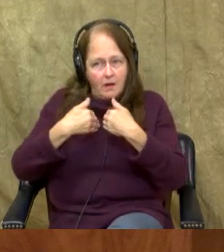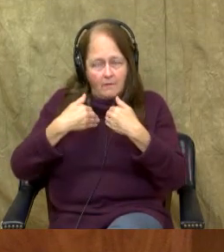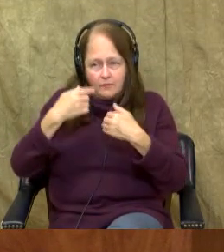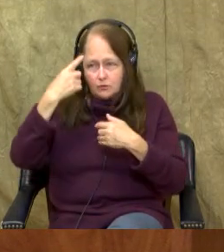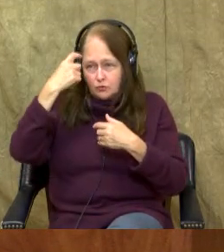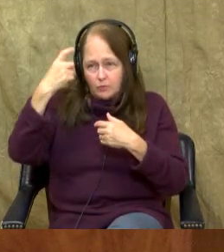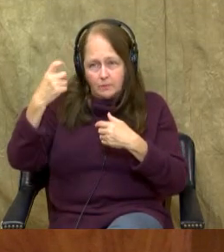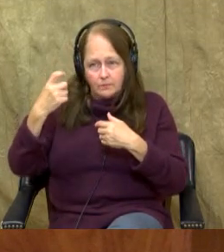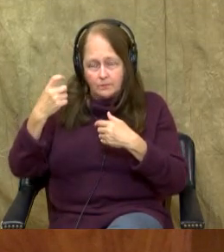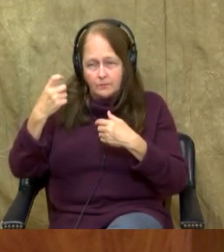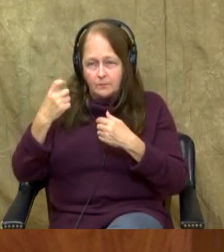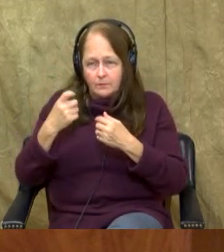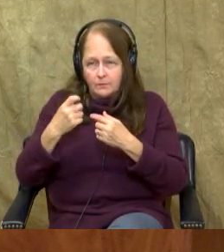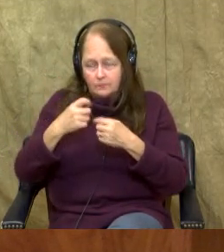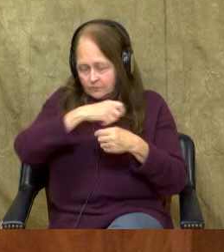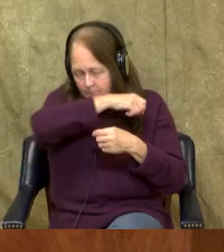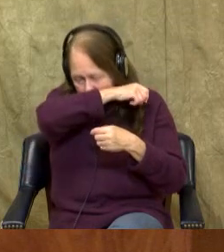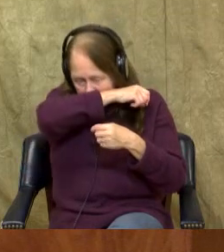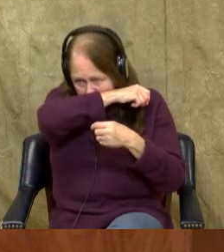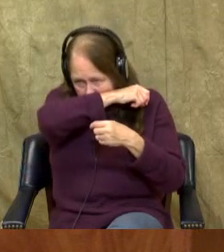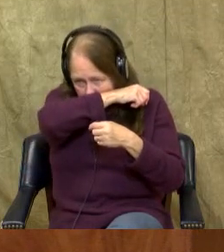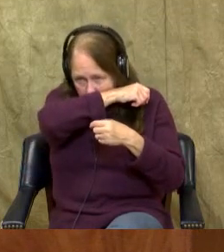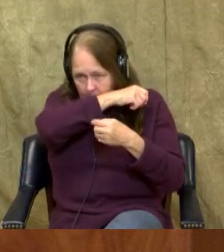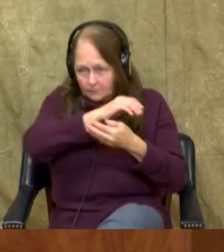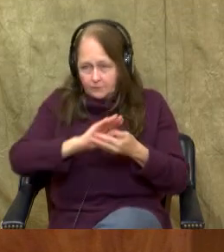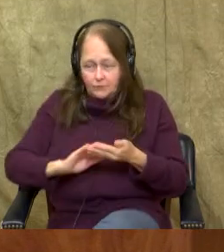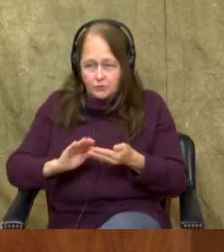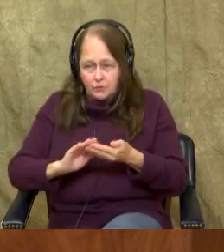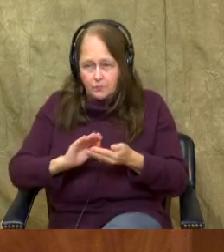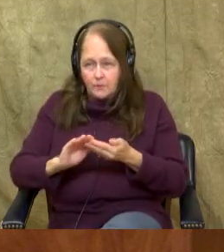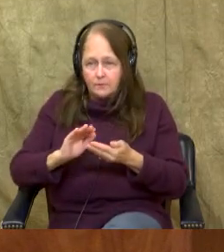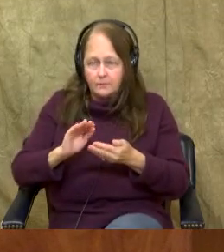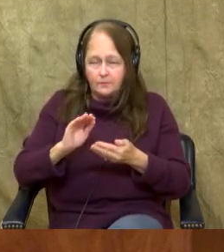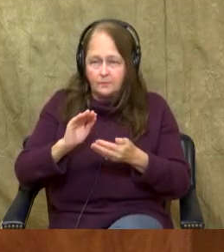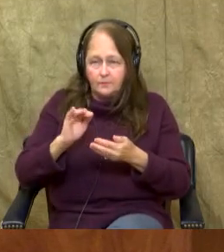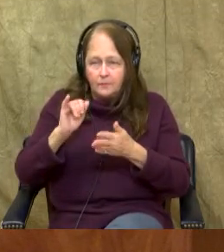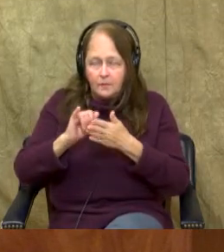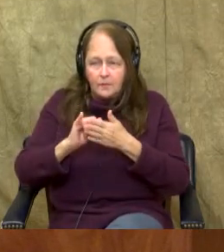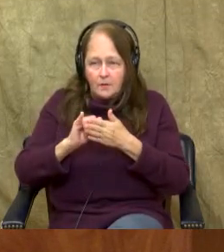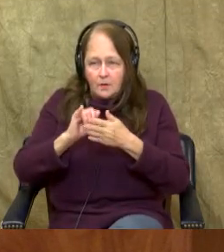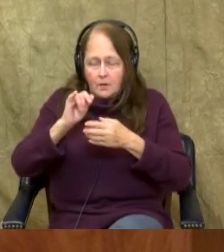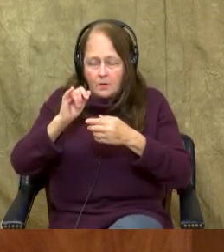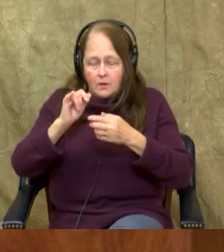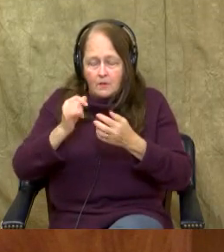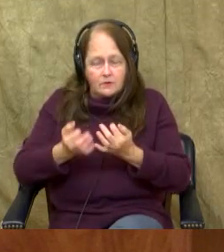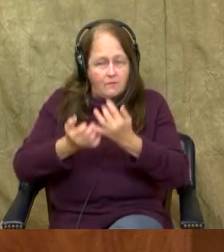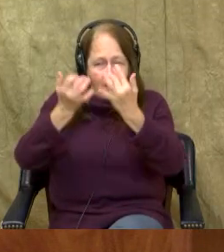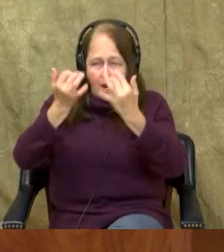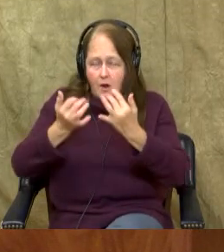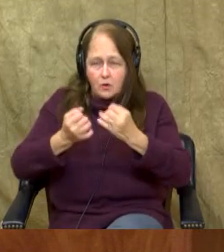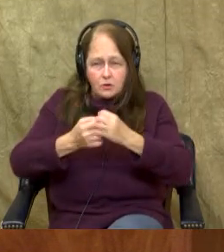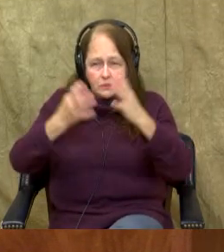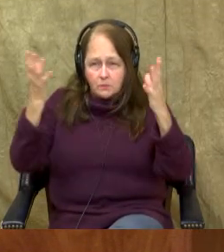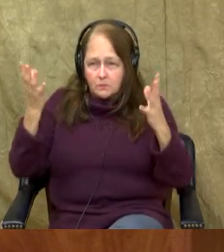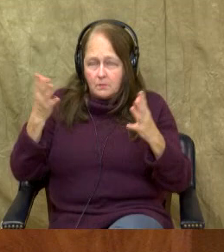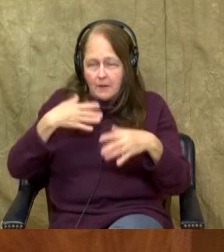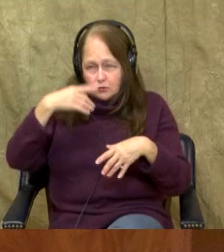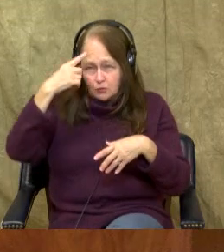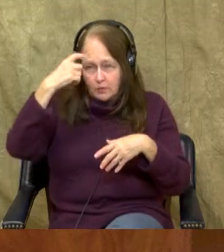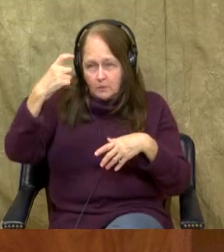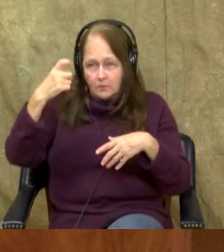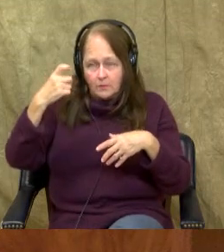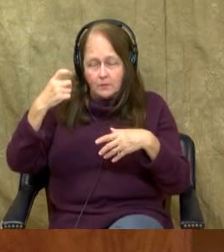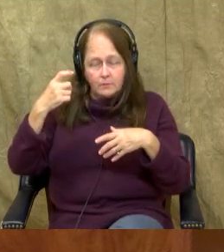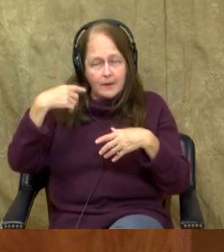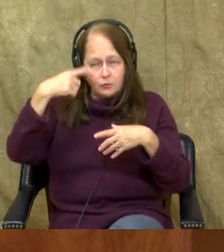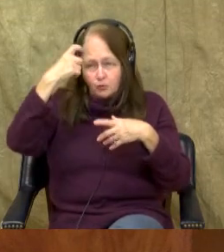dream. Exploding is a big deal. It's combusting. It's a ball of fire. It is